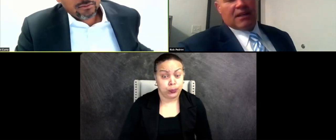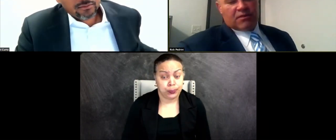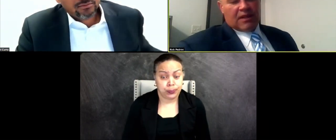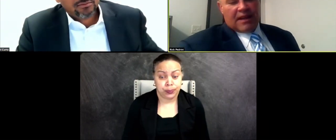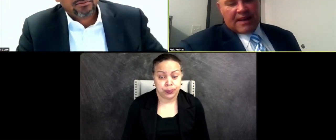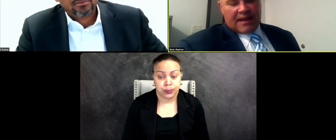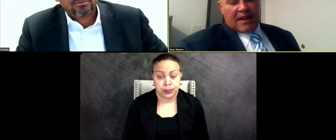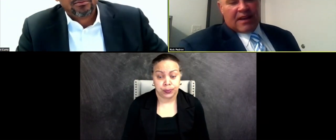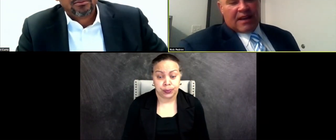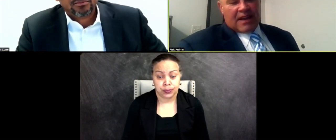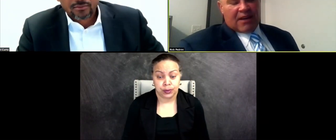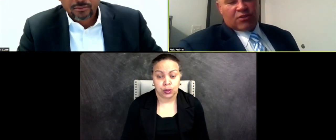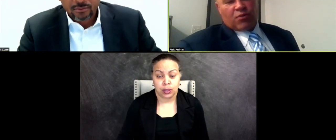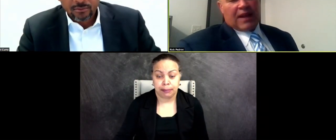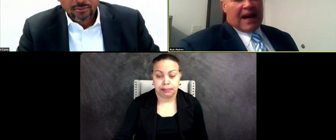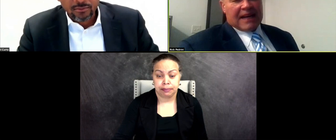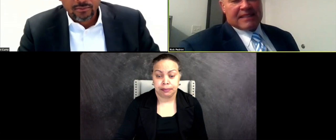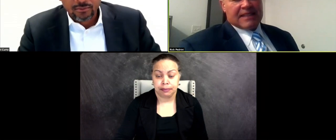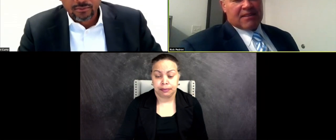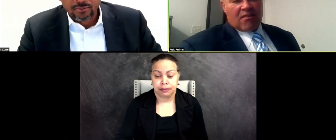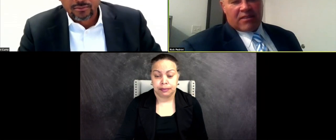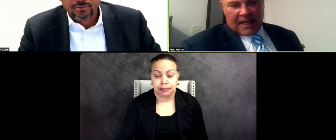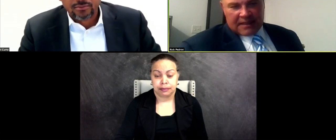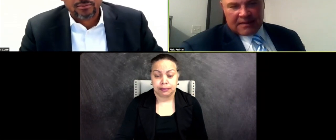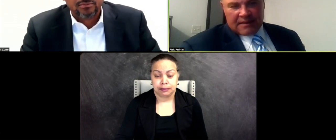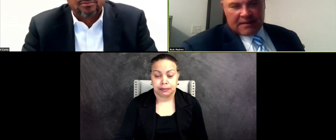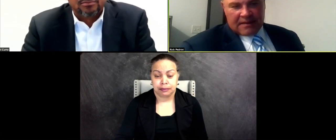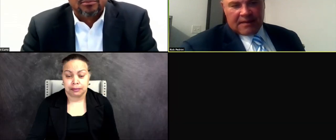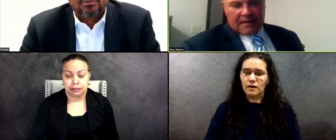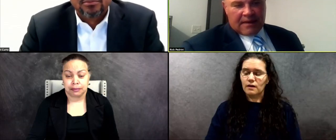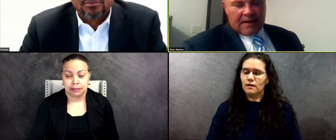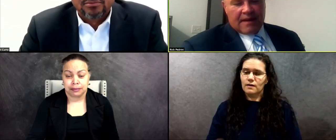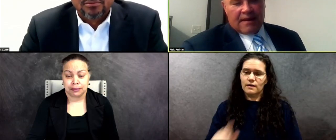I think it was one of the hardest things I've ever done.